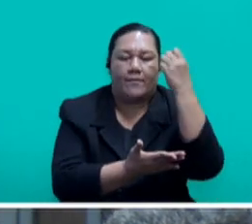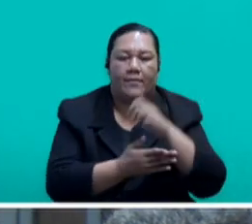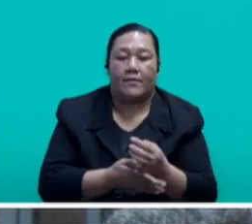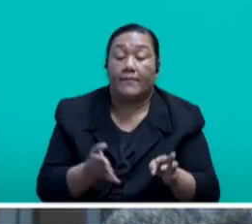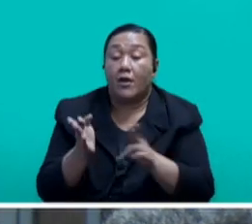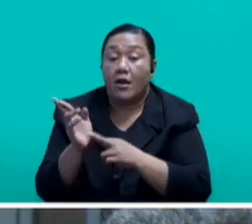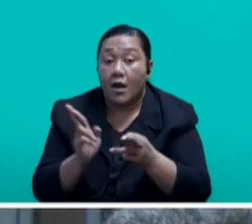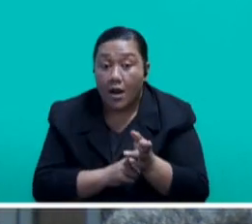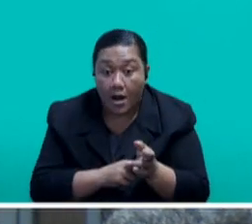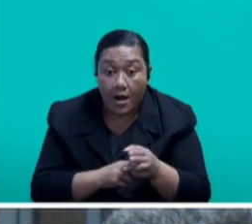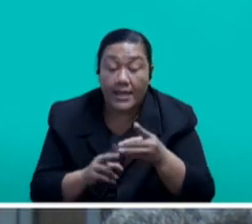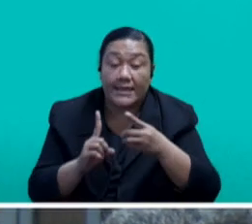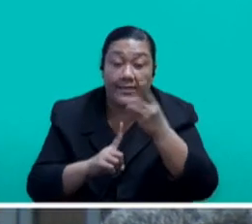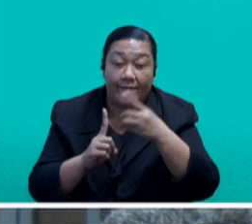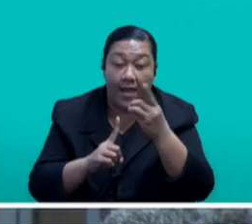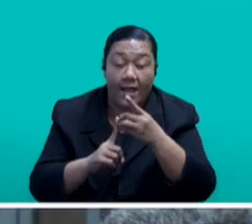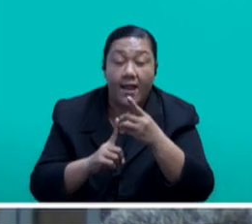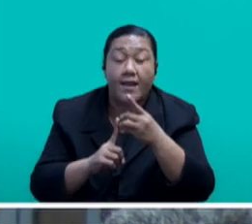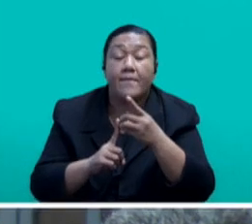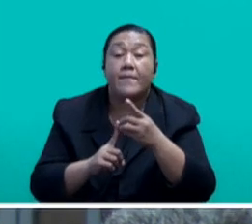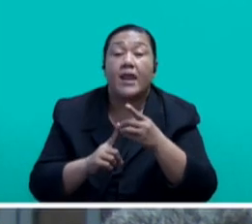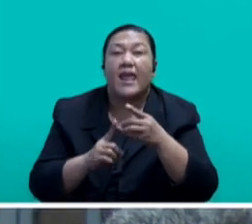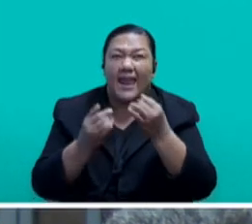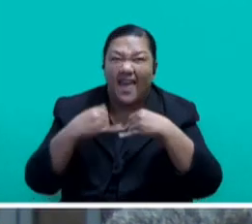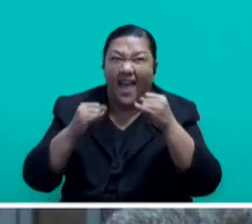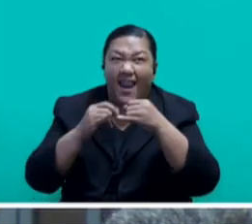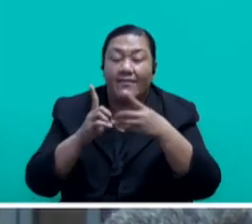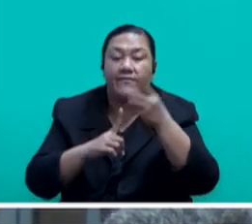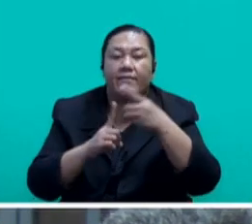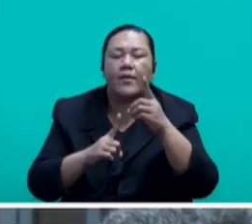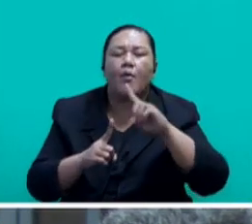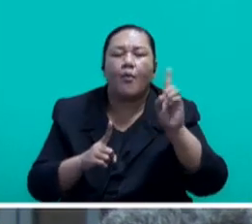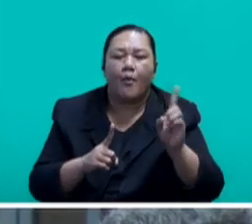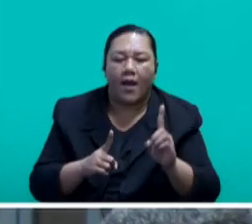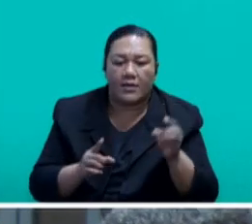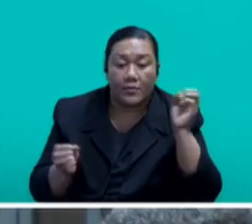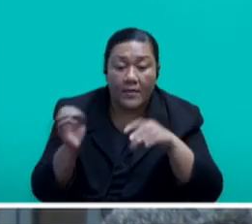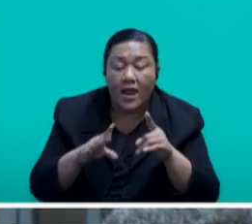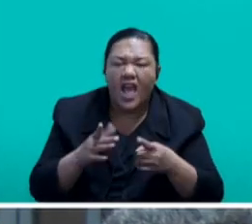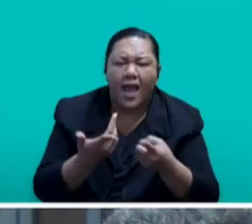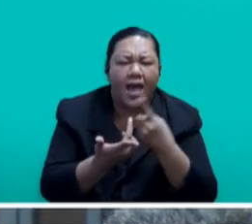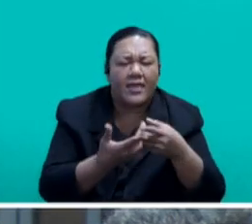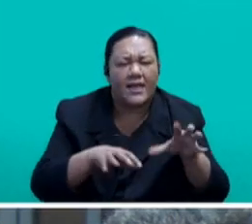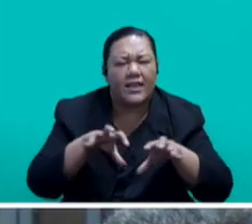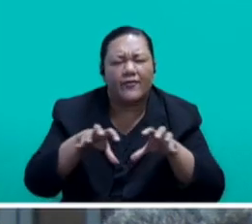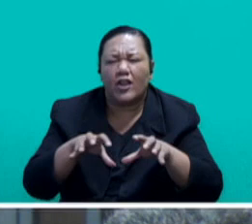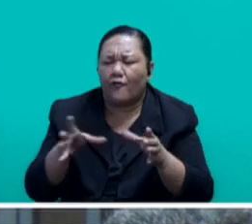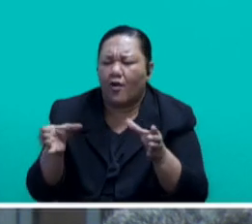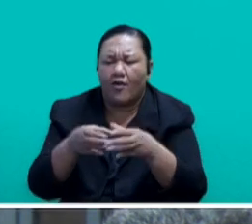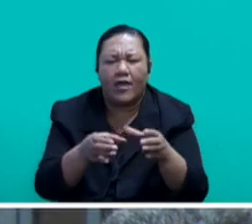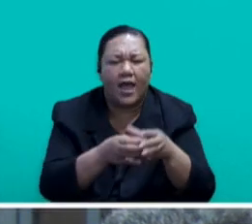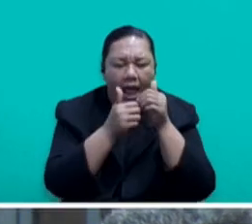and Outer Island Development Program is aimed at complementing activities of other agencies in the